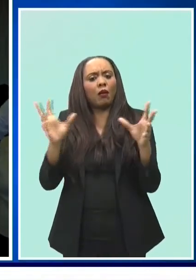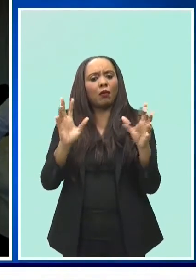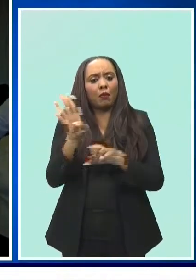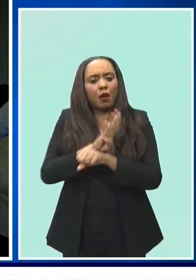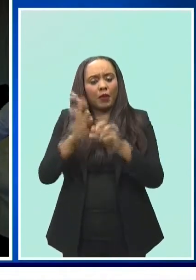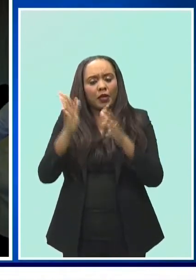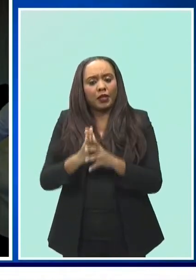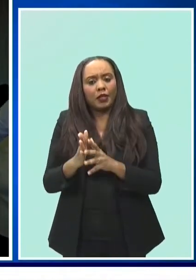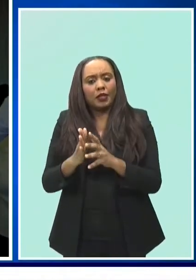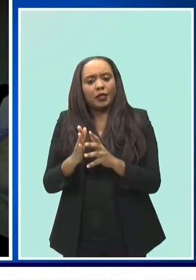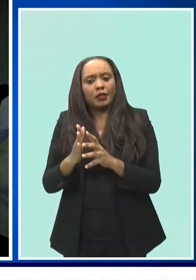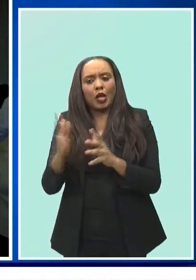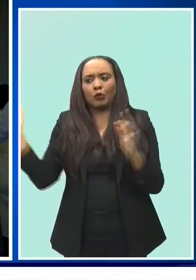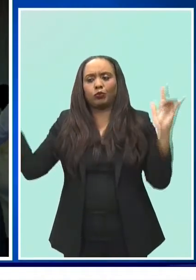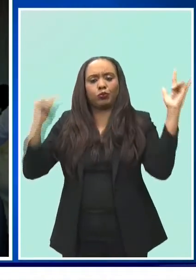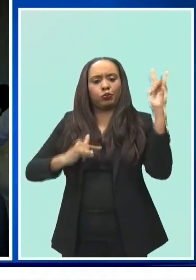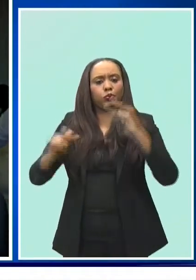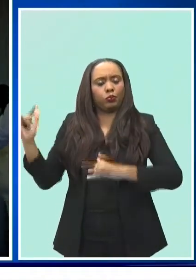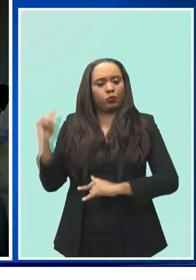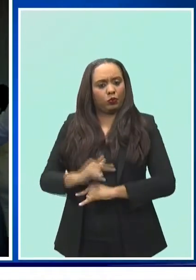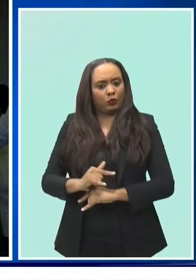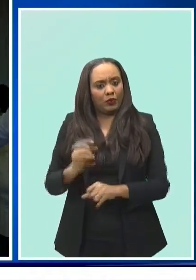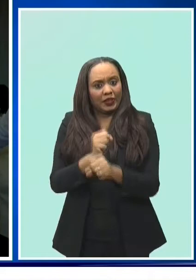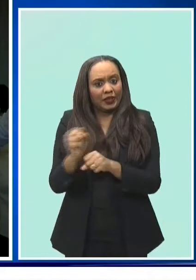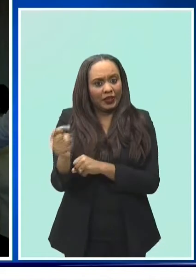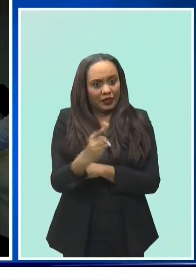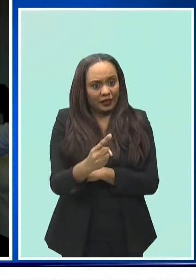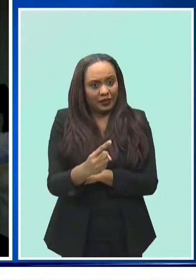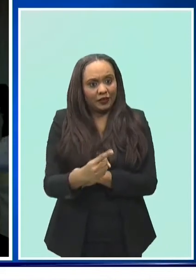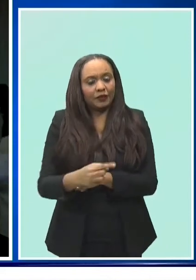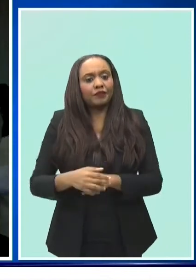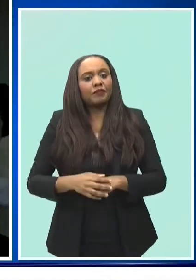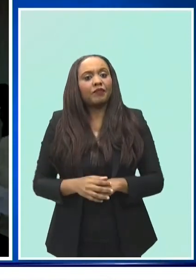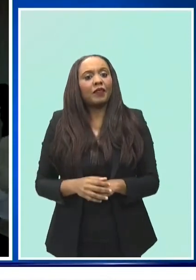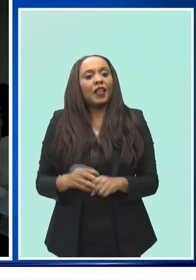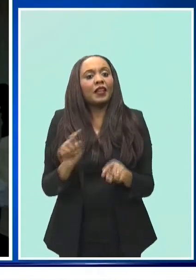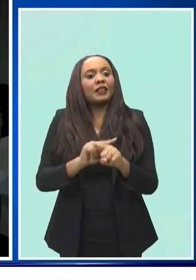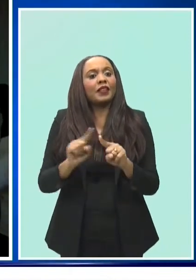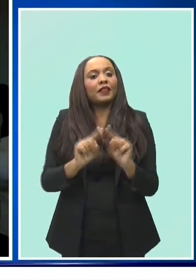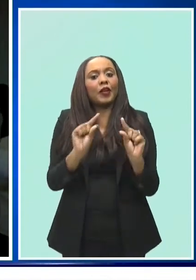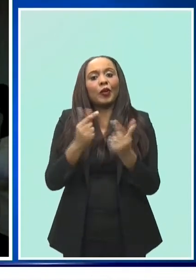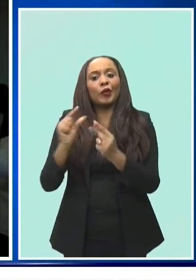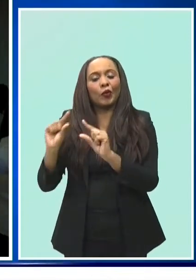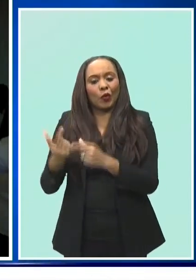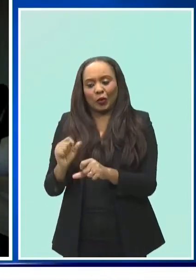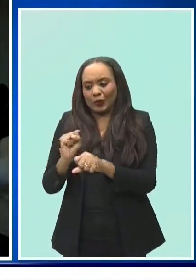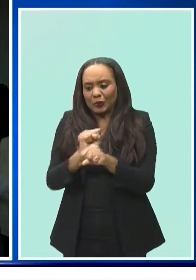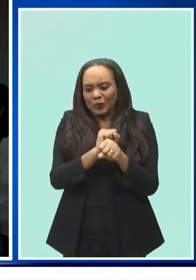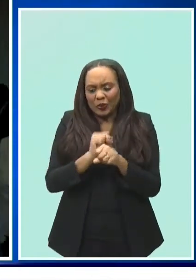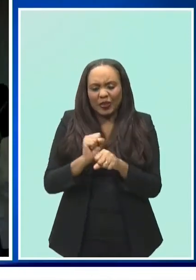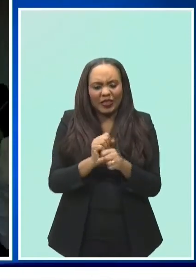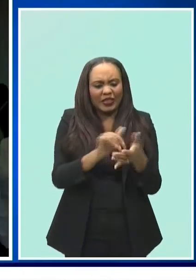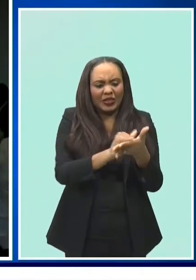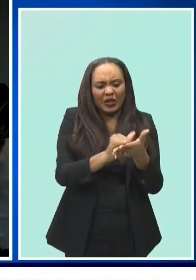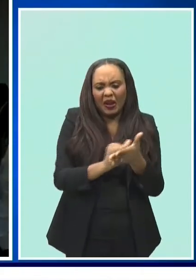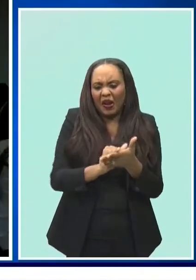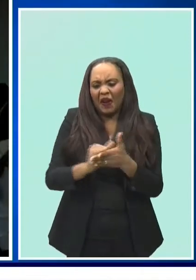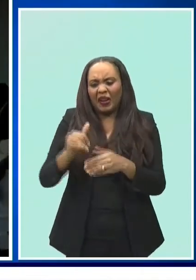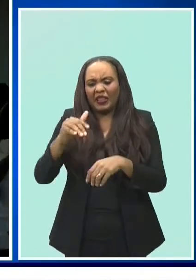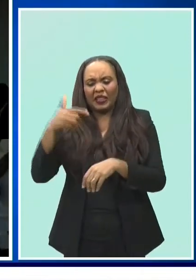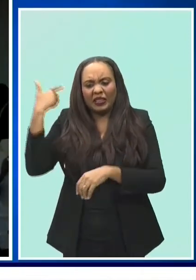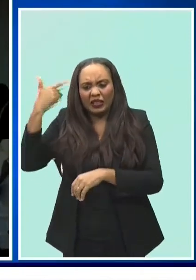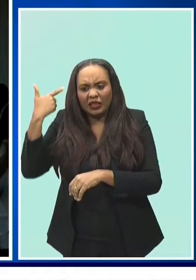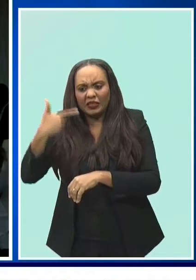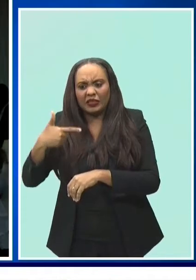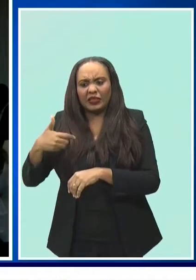encourage Barbadians to come home. The missions are working in terms of a database and encouraging people to reach out to their friends and